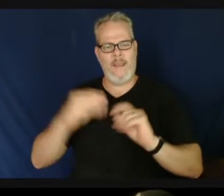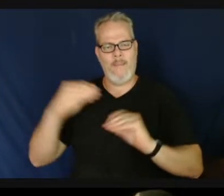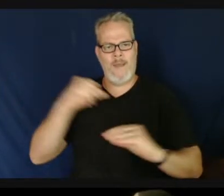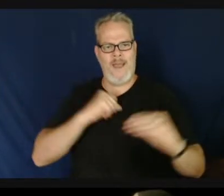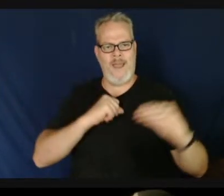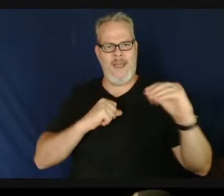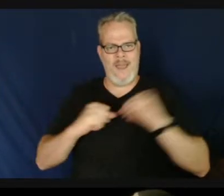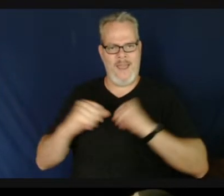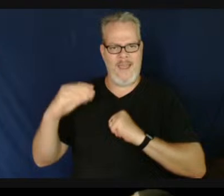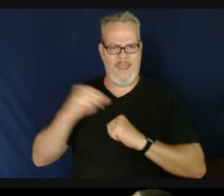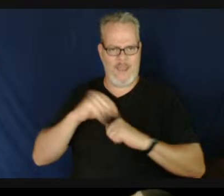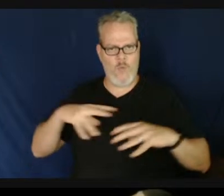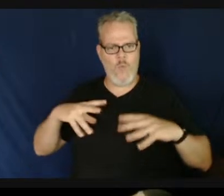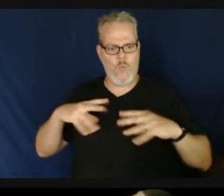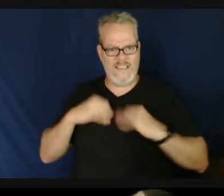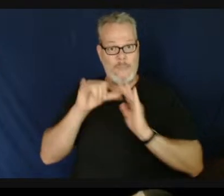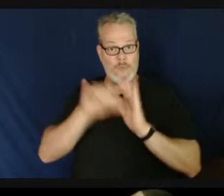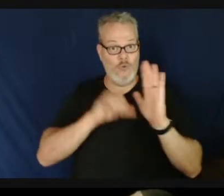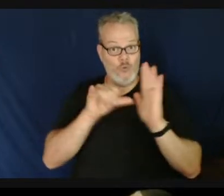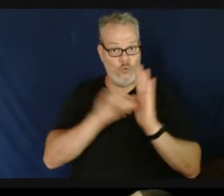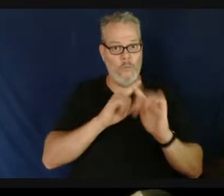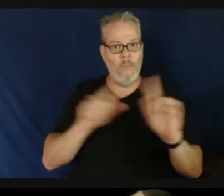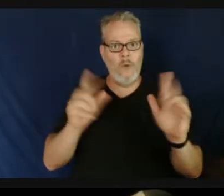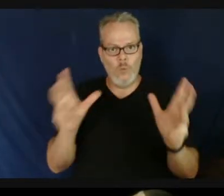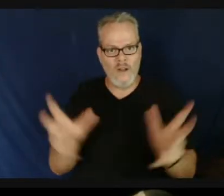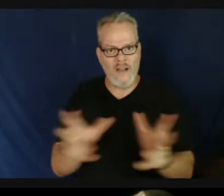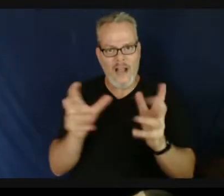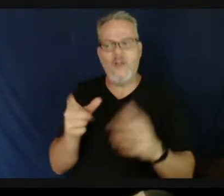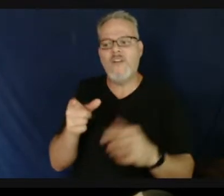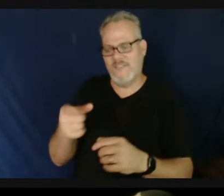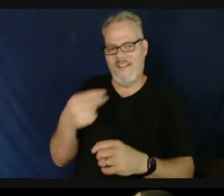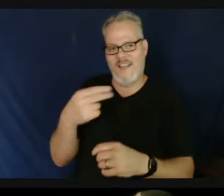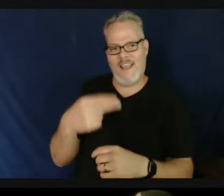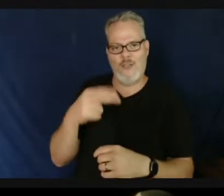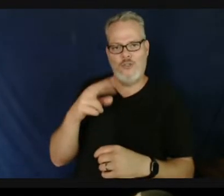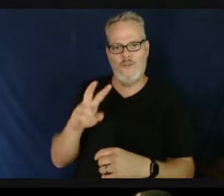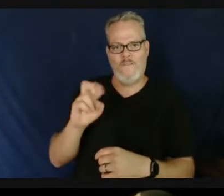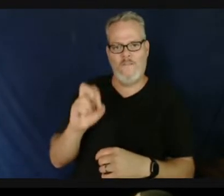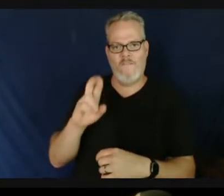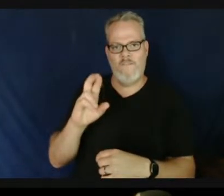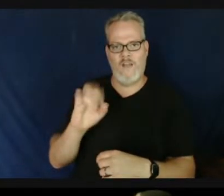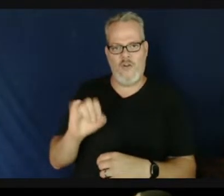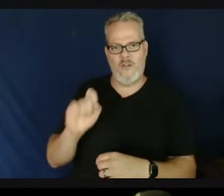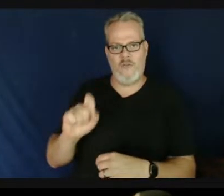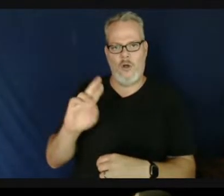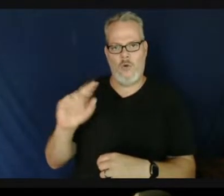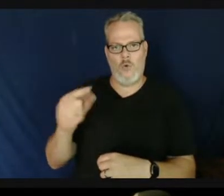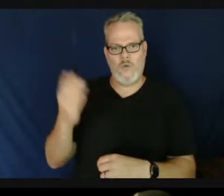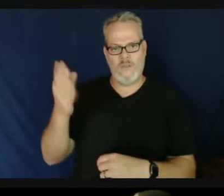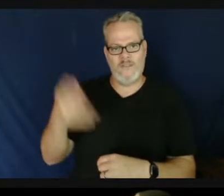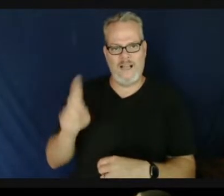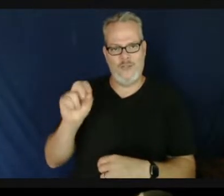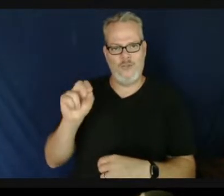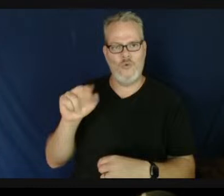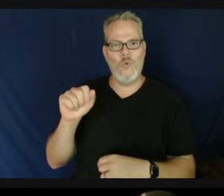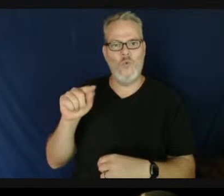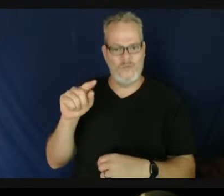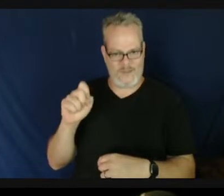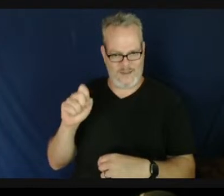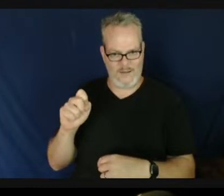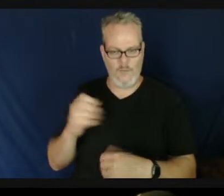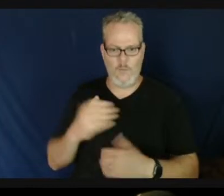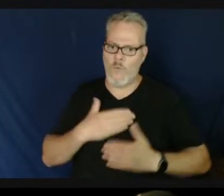on YouTube, but we encourage them over on hveri.org/donate. Happy to have either. We did have